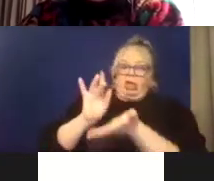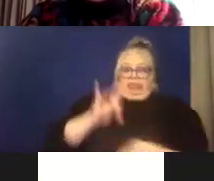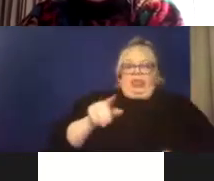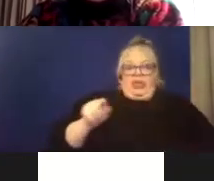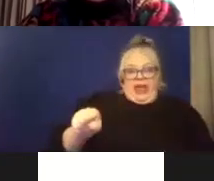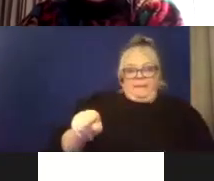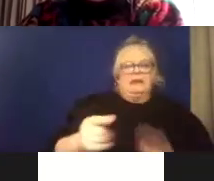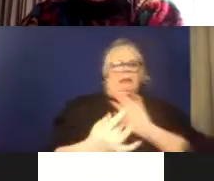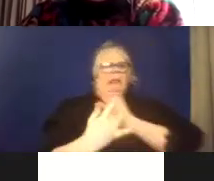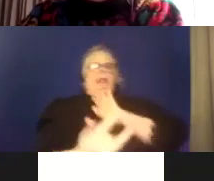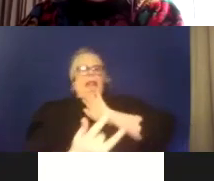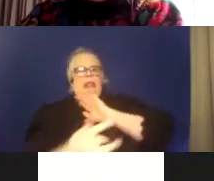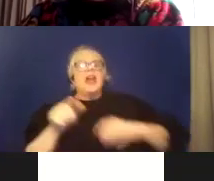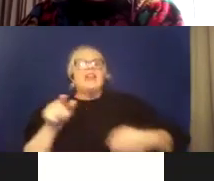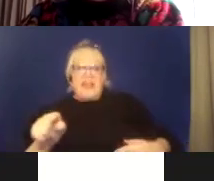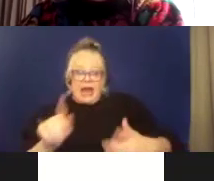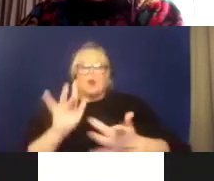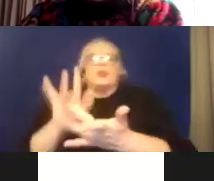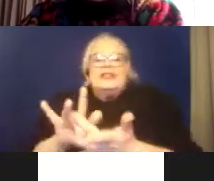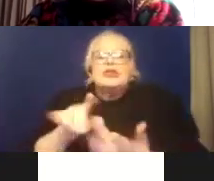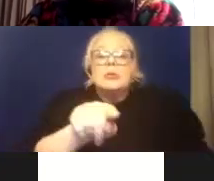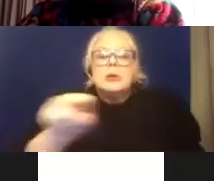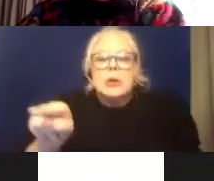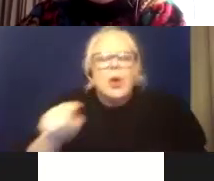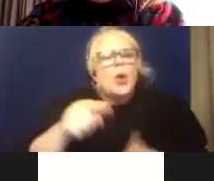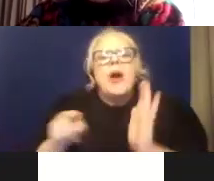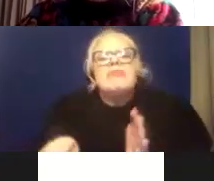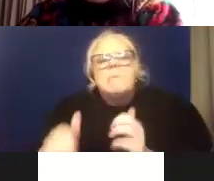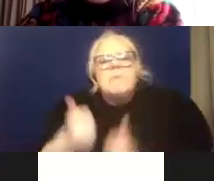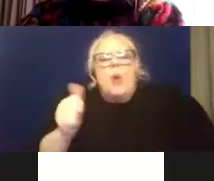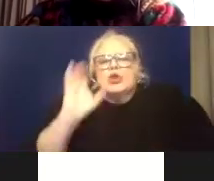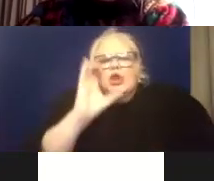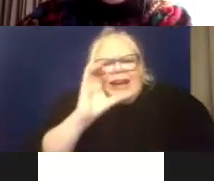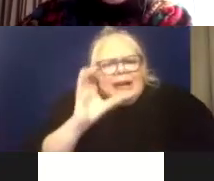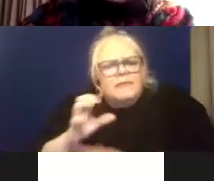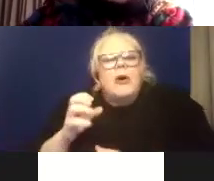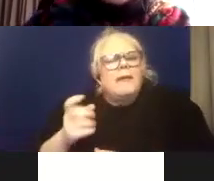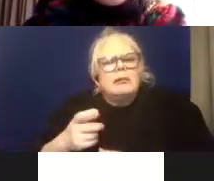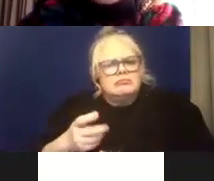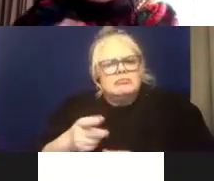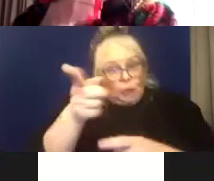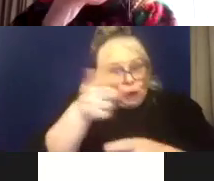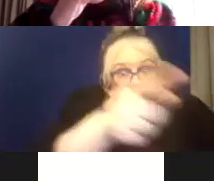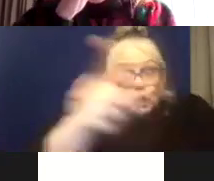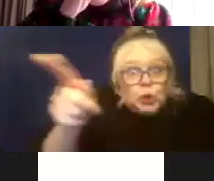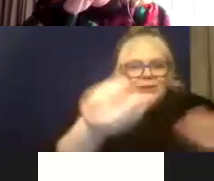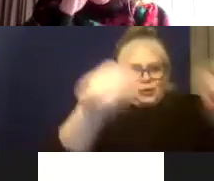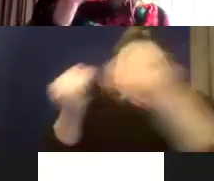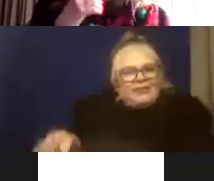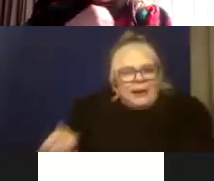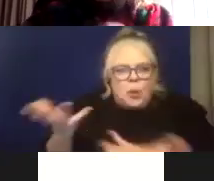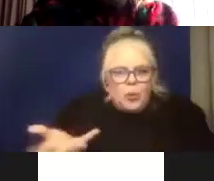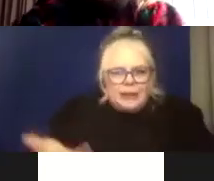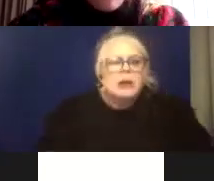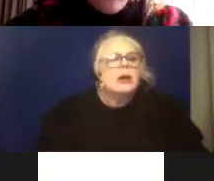This is Angie. Removing the images and not being able to pay the sextortion